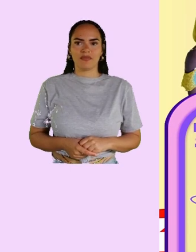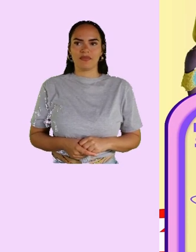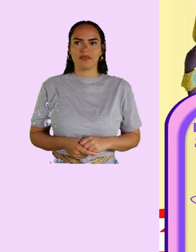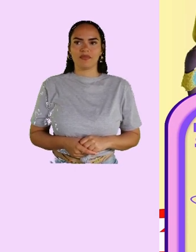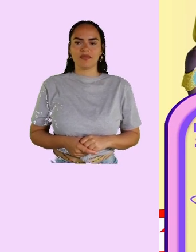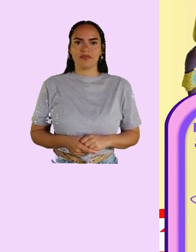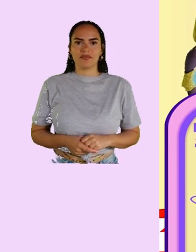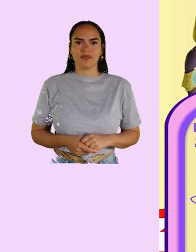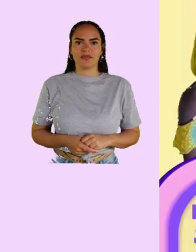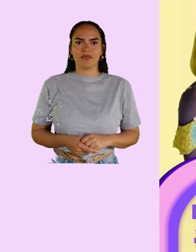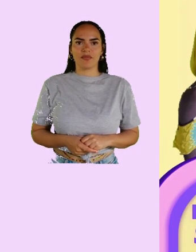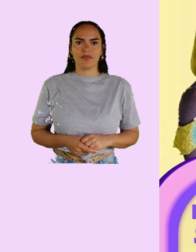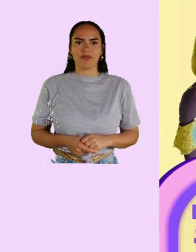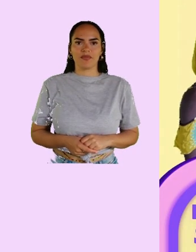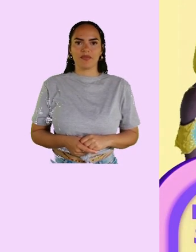character that we had a crush on?